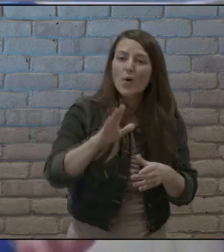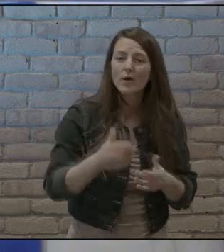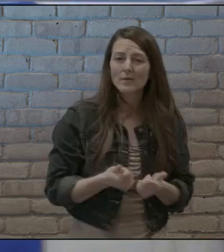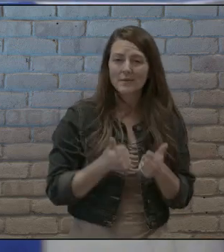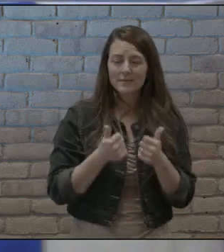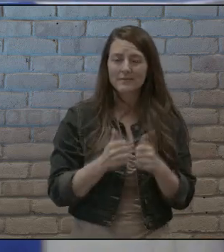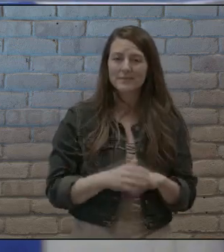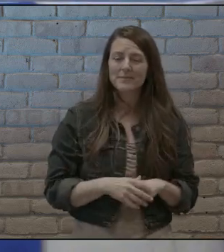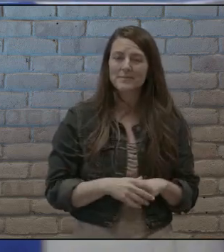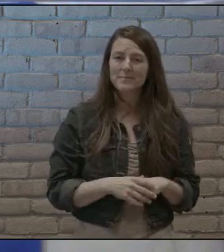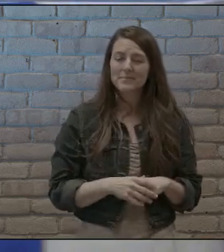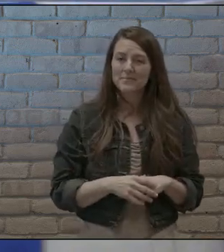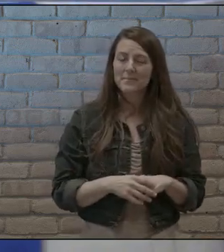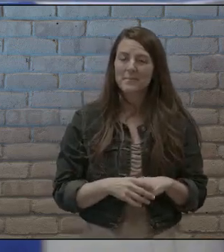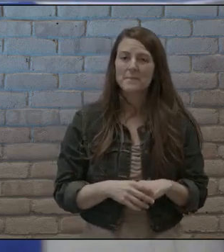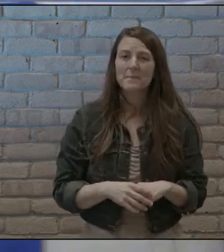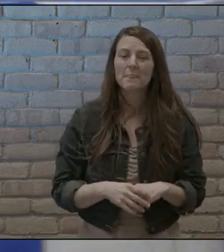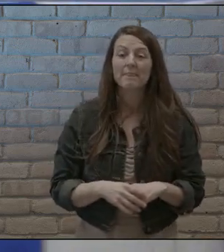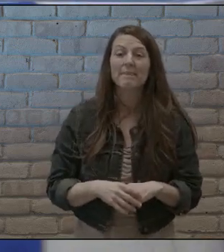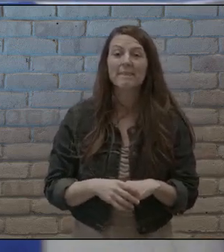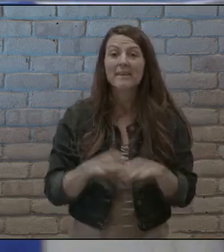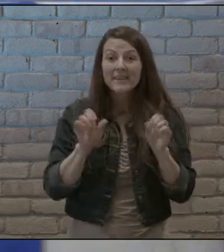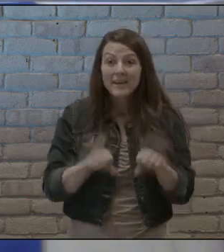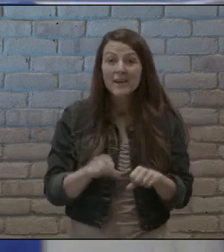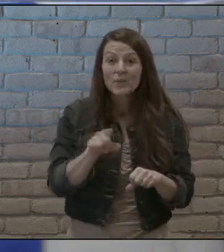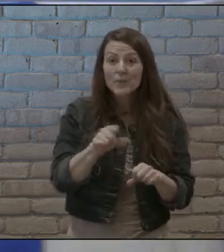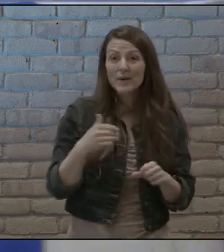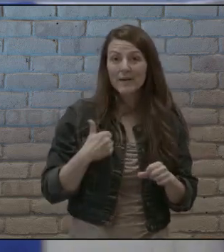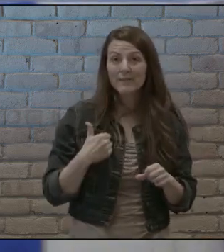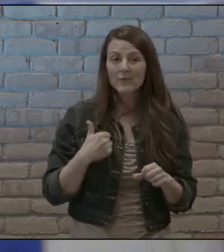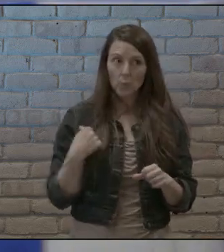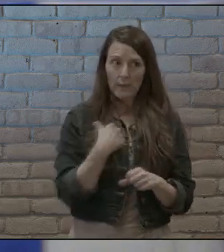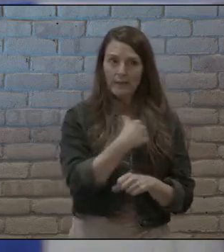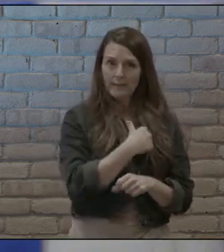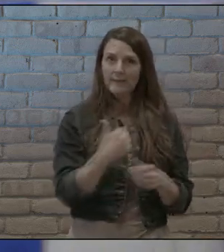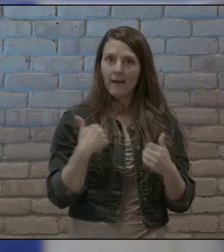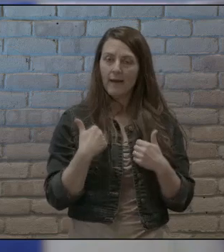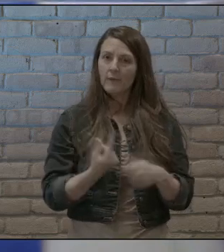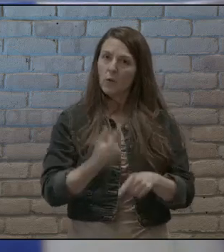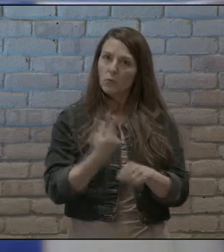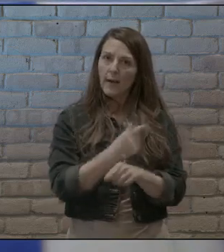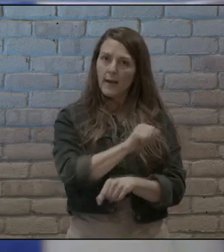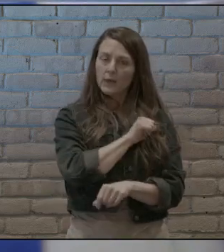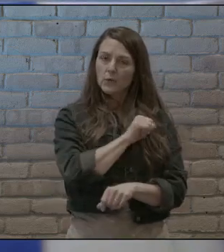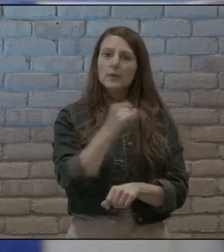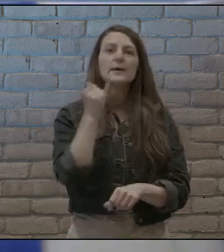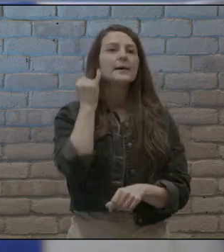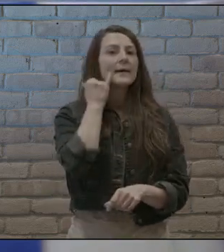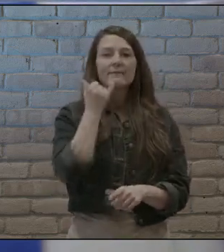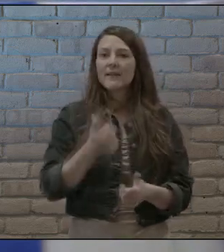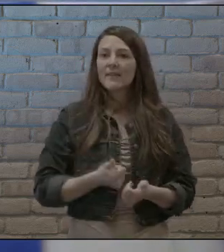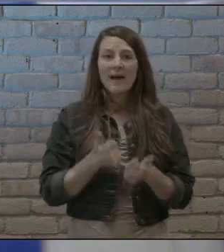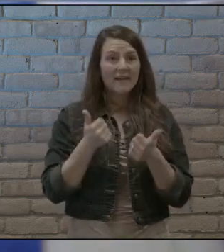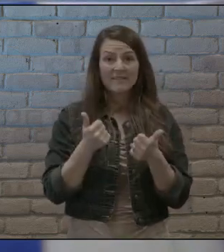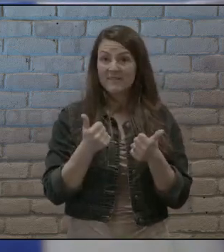Can we have a right attitude when life is